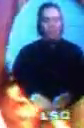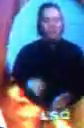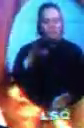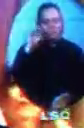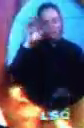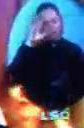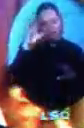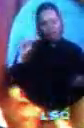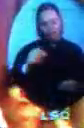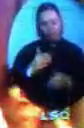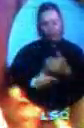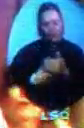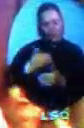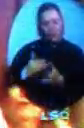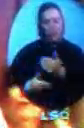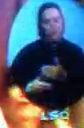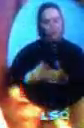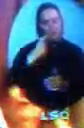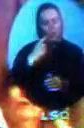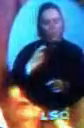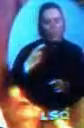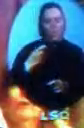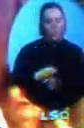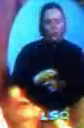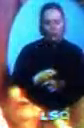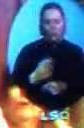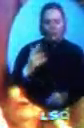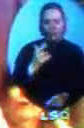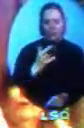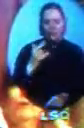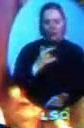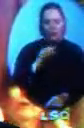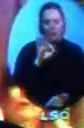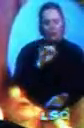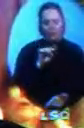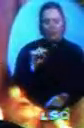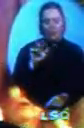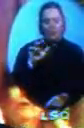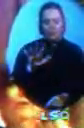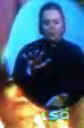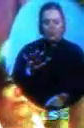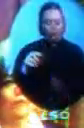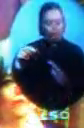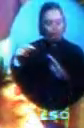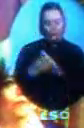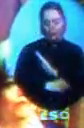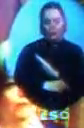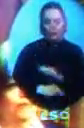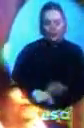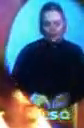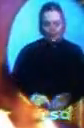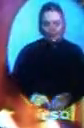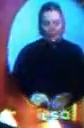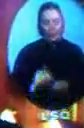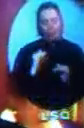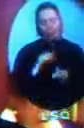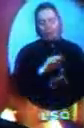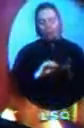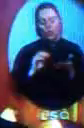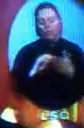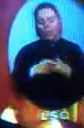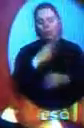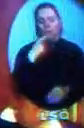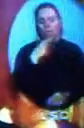Conservative procurement process for the F-35 is failing, and we can now see why. Yesterday, that same parliamentary secretary said, and I